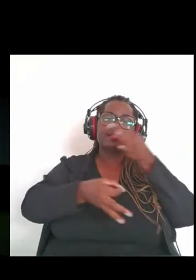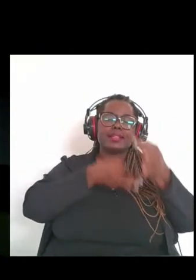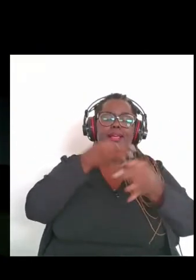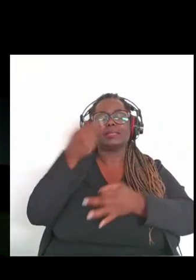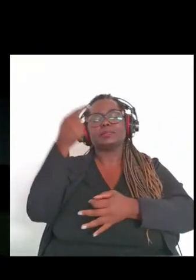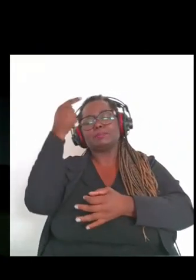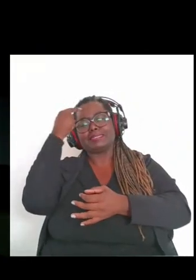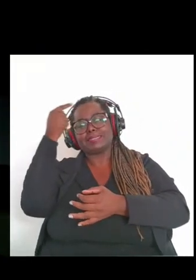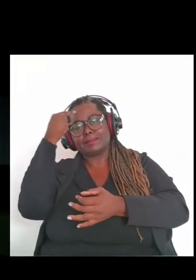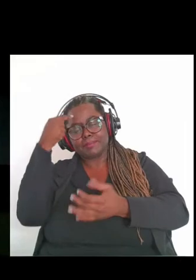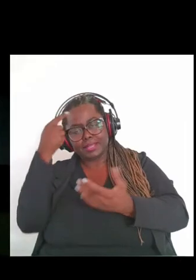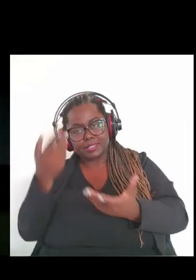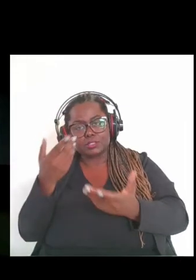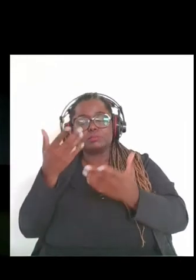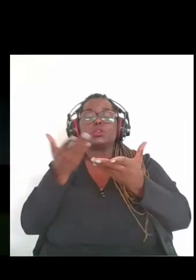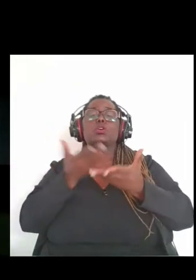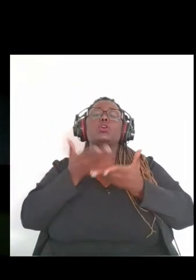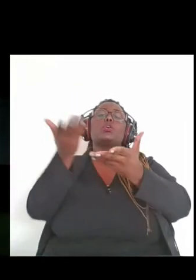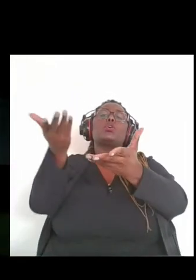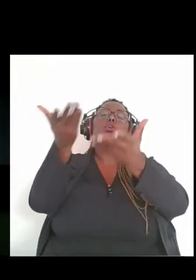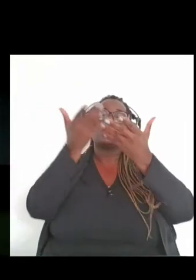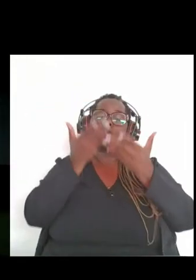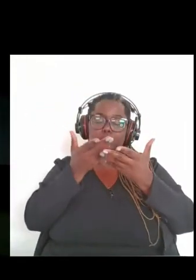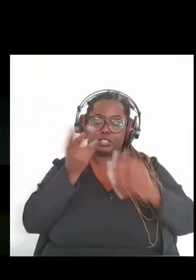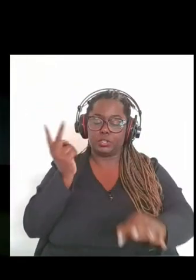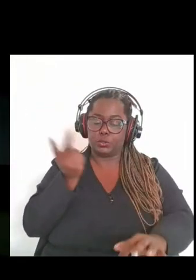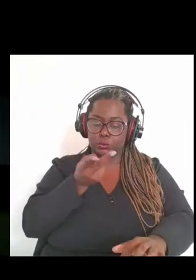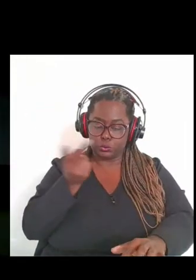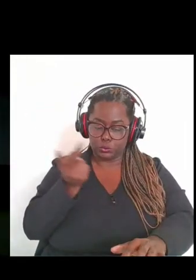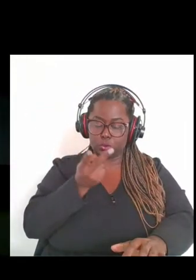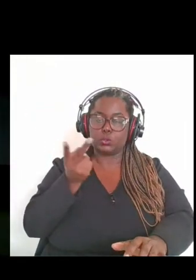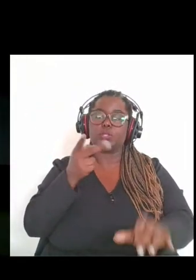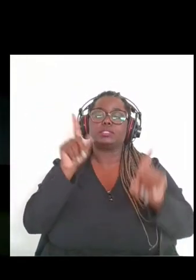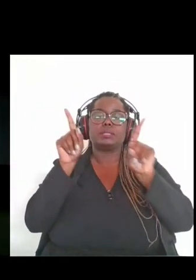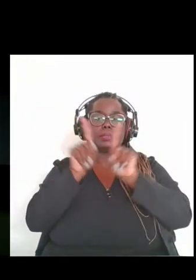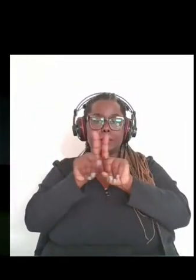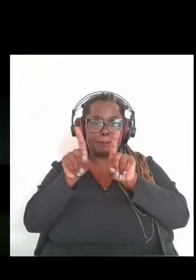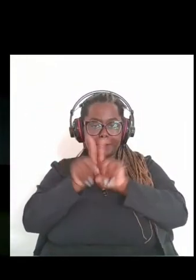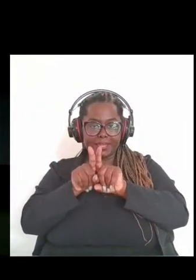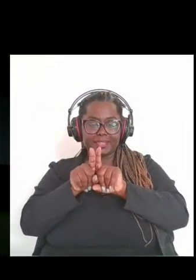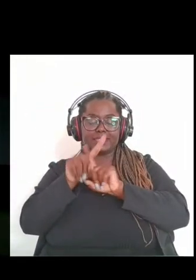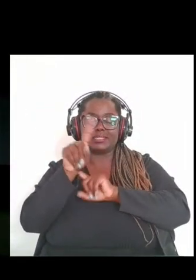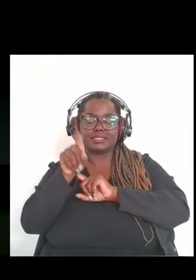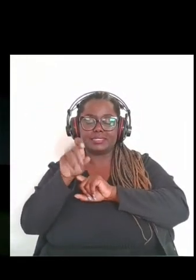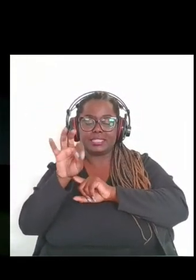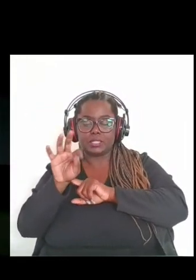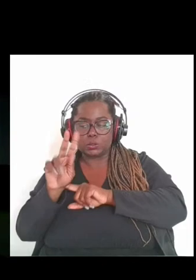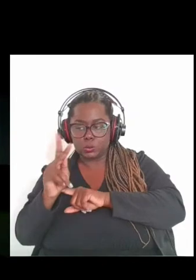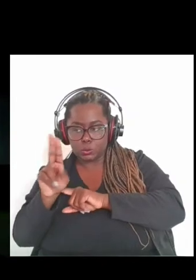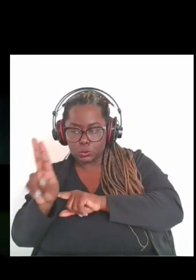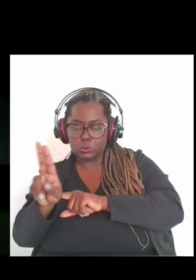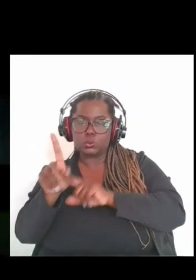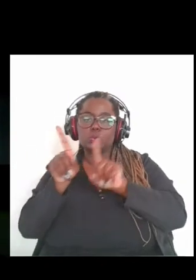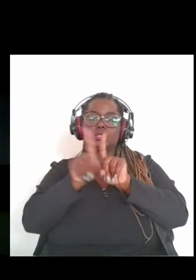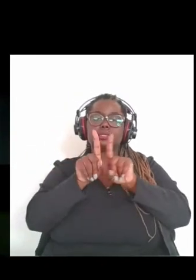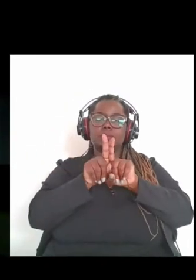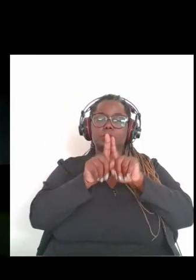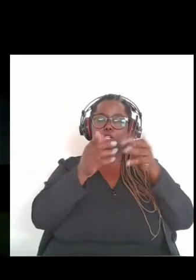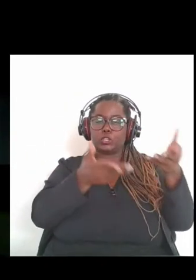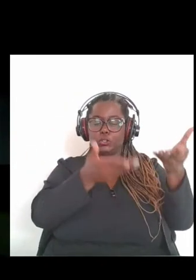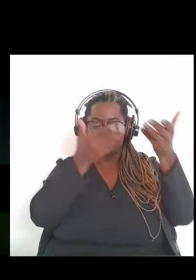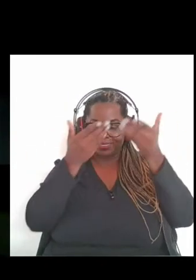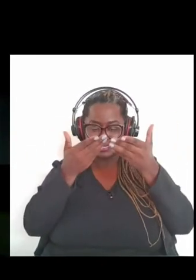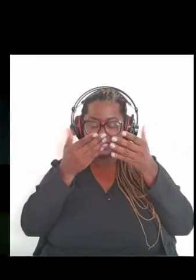thoughts based on the two speeches and also if you would like to ask each other questions